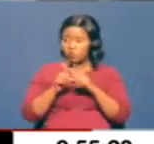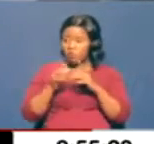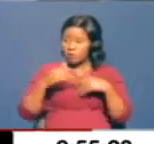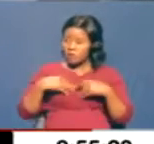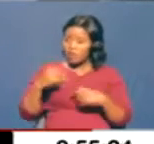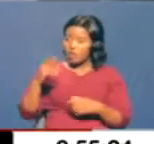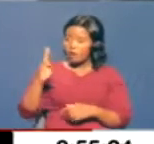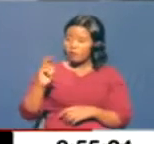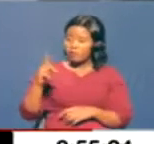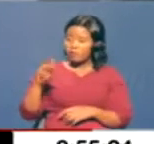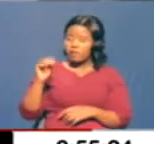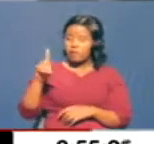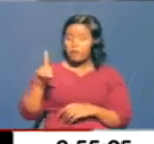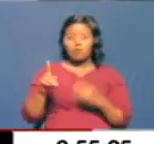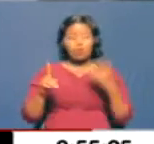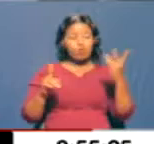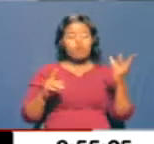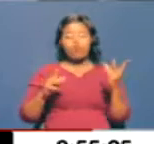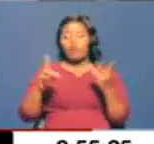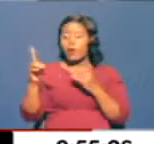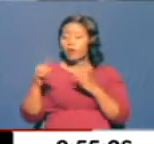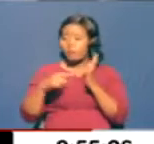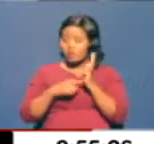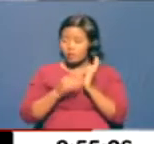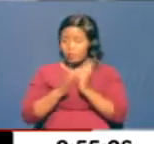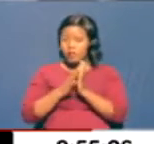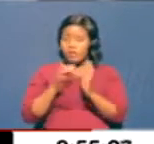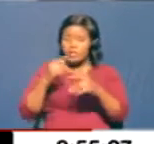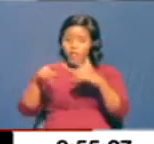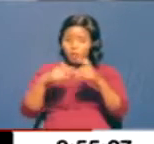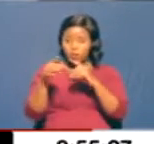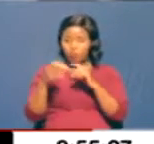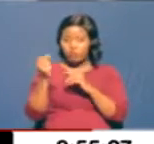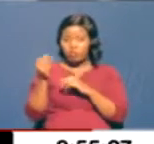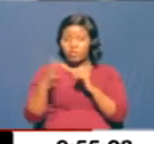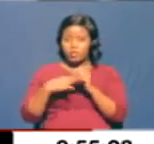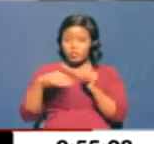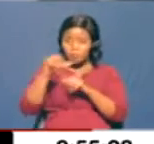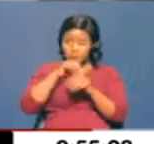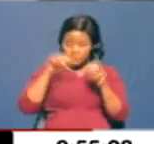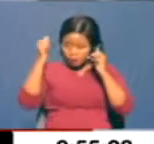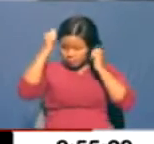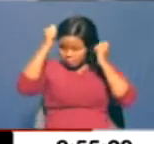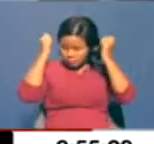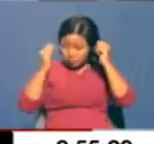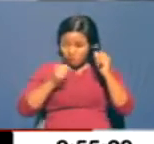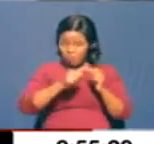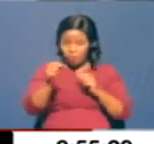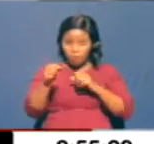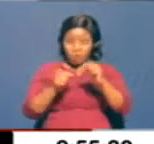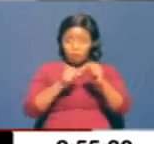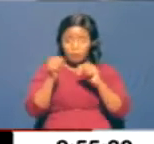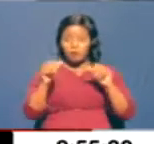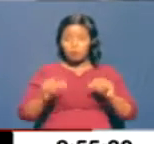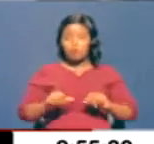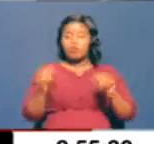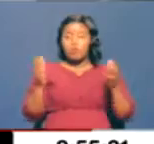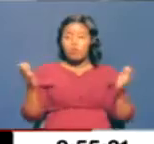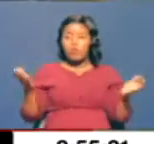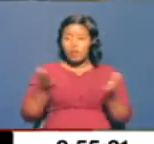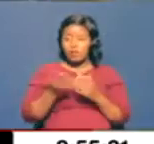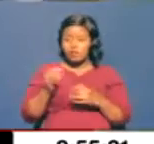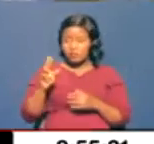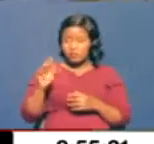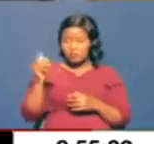Bahadir 4-1 on points at the ongoing 58th edition of the World Military Boxing Championships in Moscow, Russia. Super heavyweight Fred